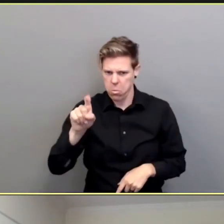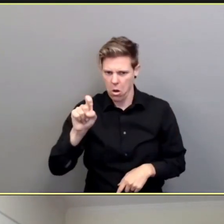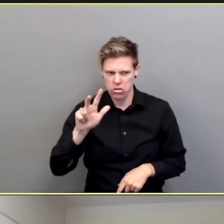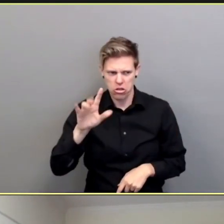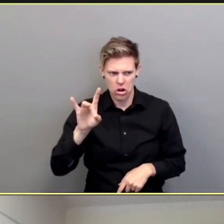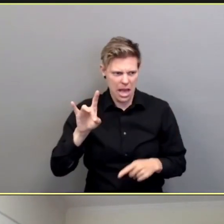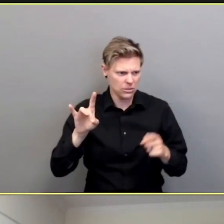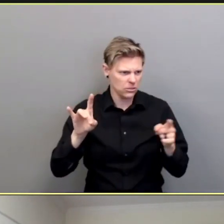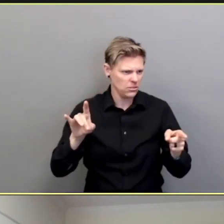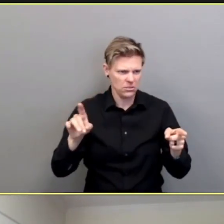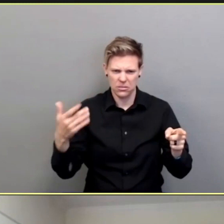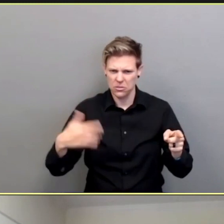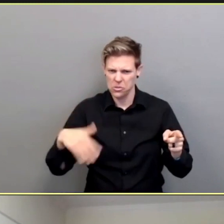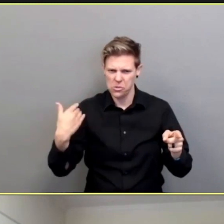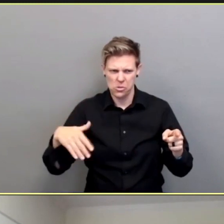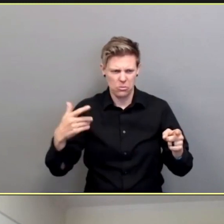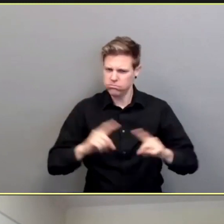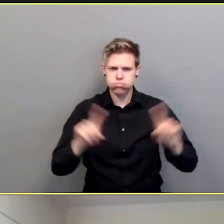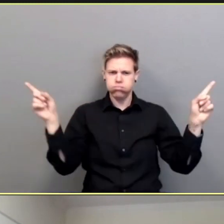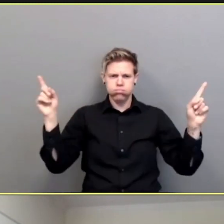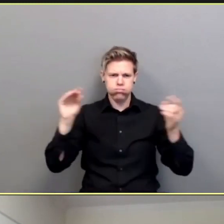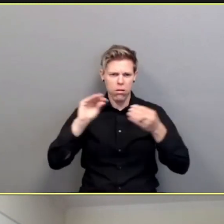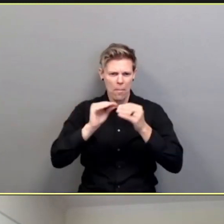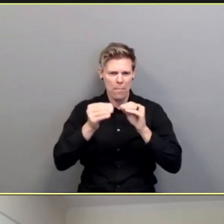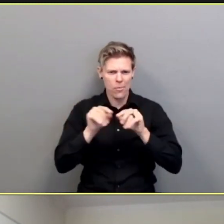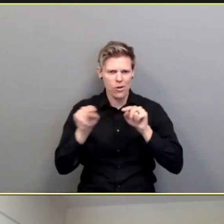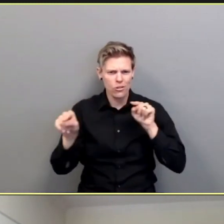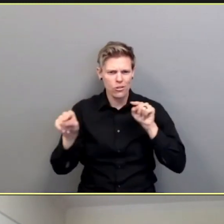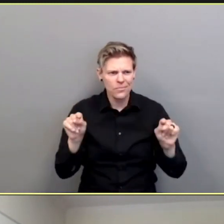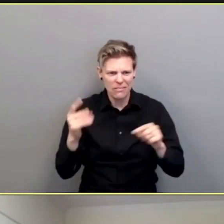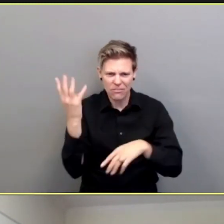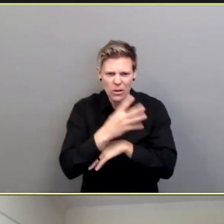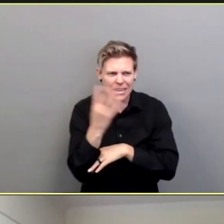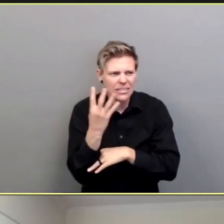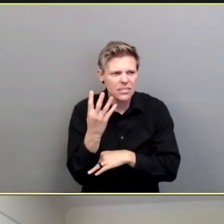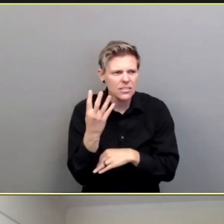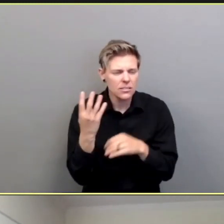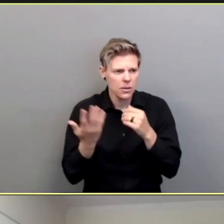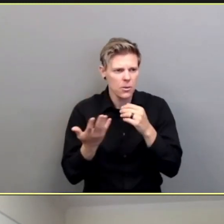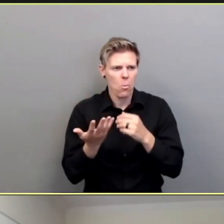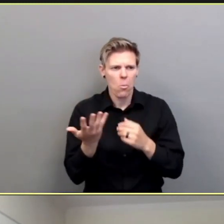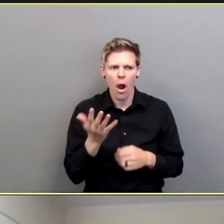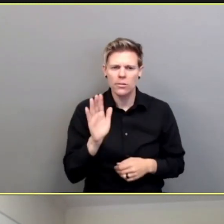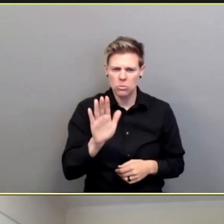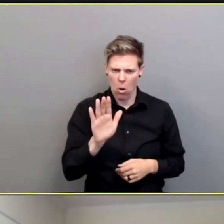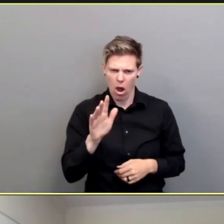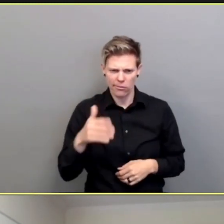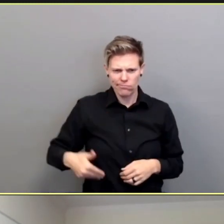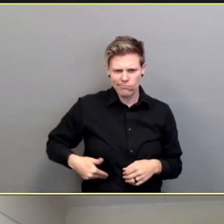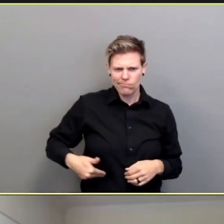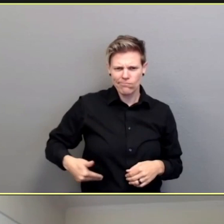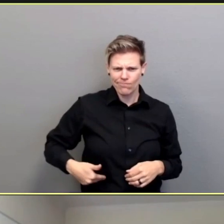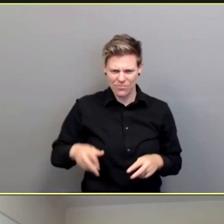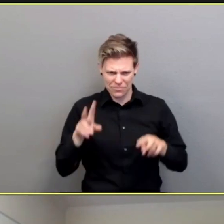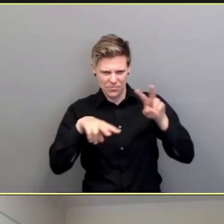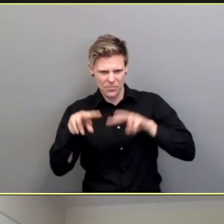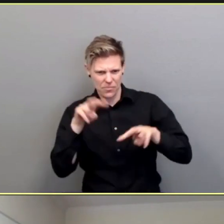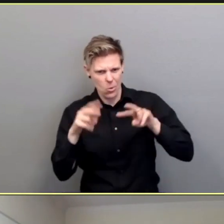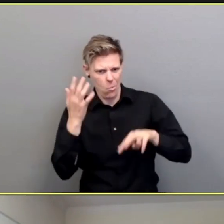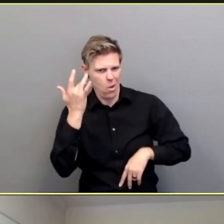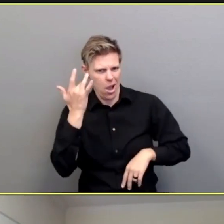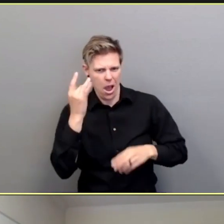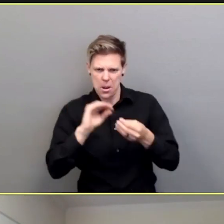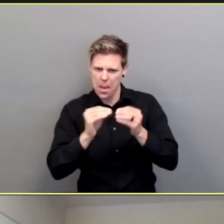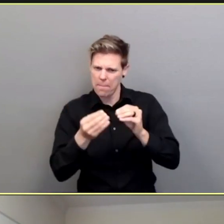you all could, what sort of answers you could all offer regarding the sudden rise in cases in Eddy